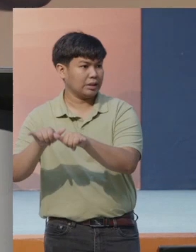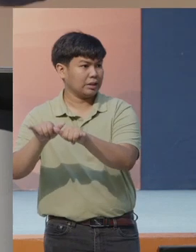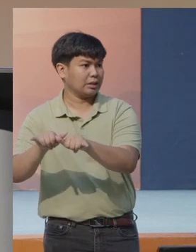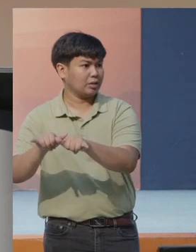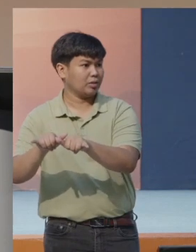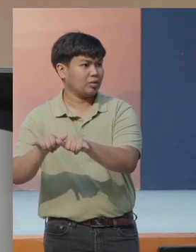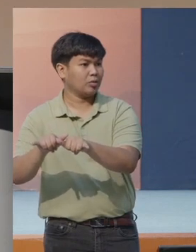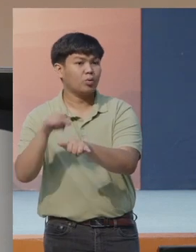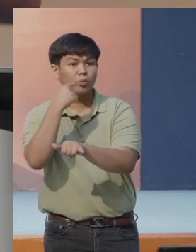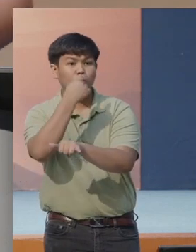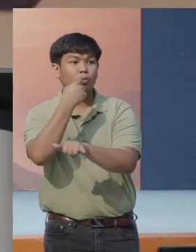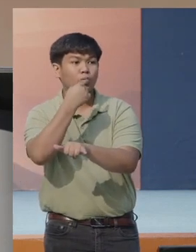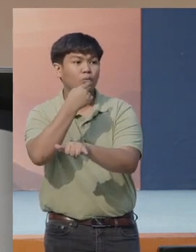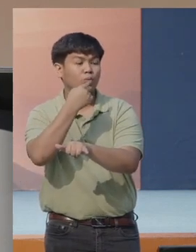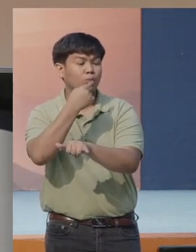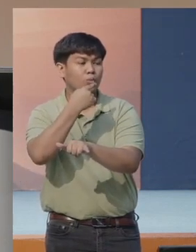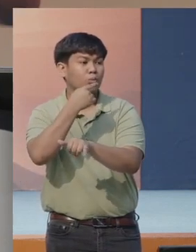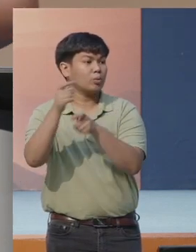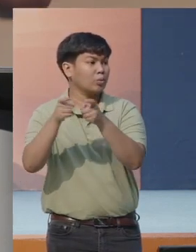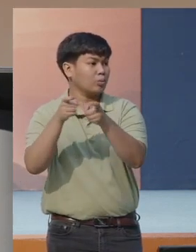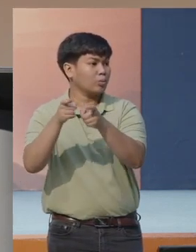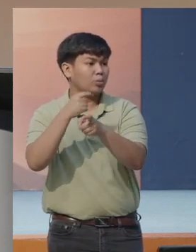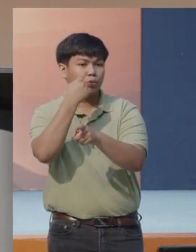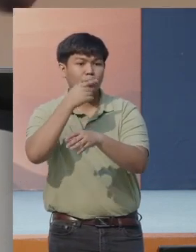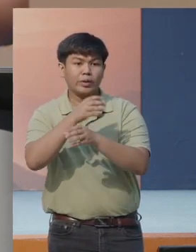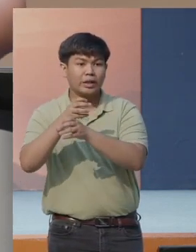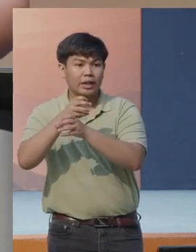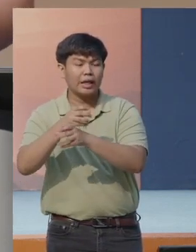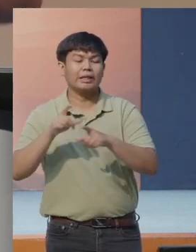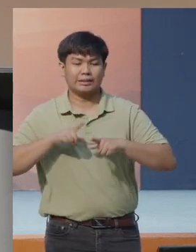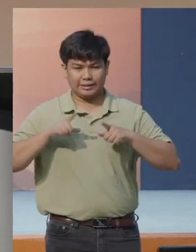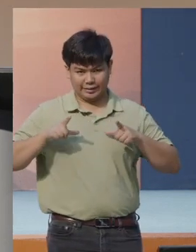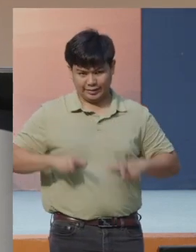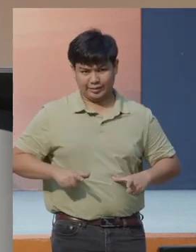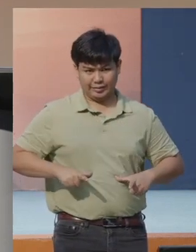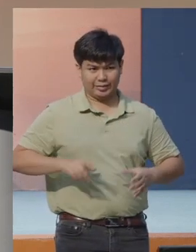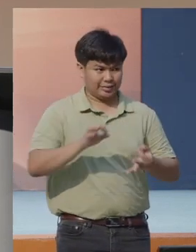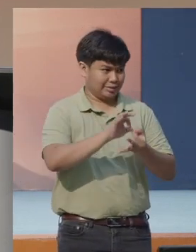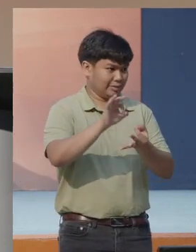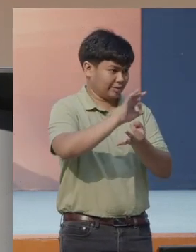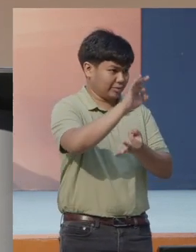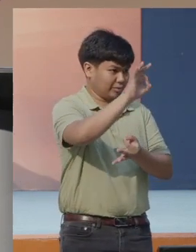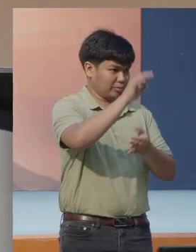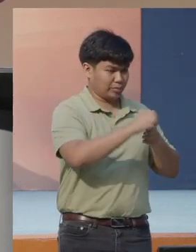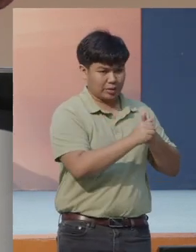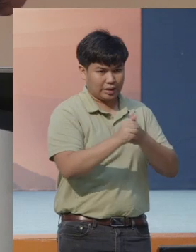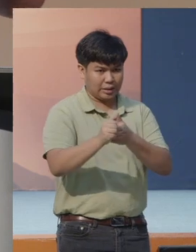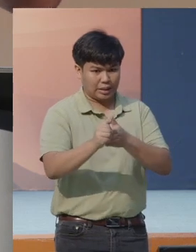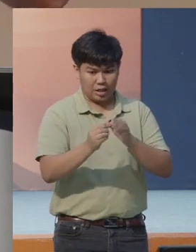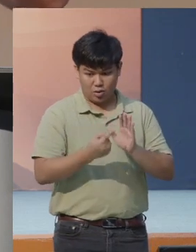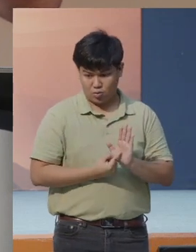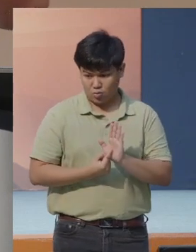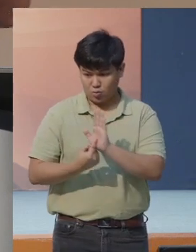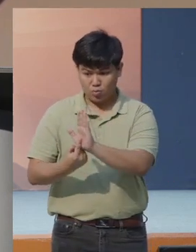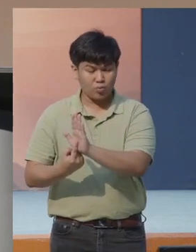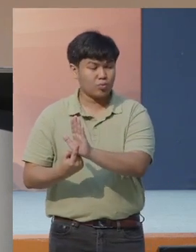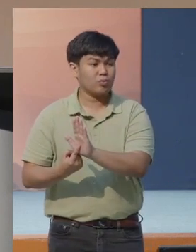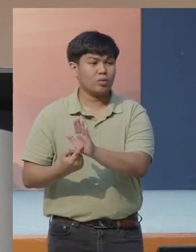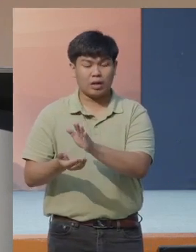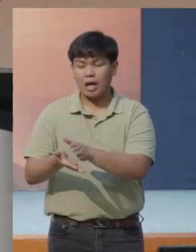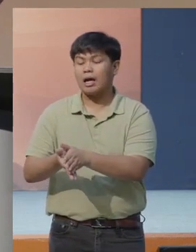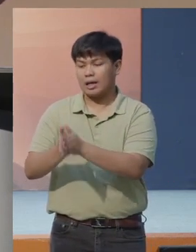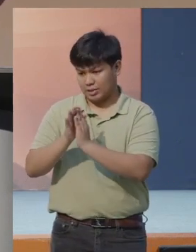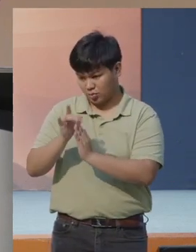the influence of spiritual teachers of the nation and were given an opportunity to